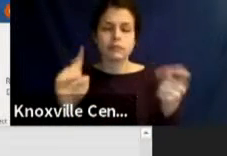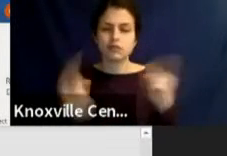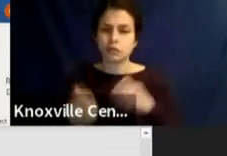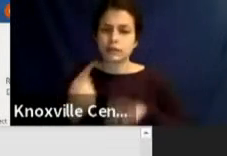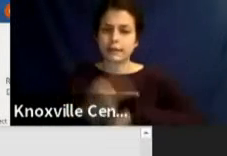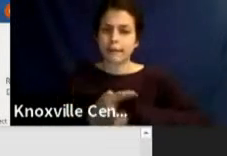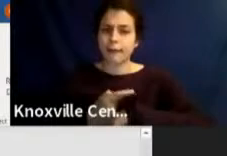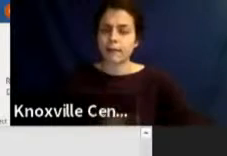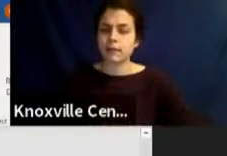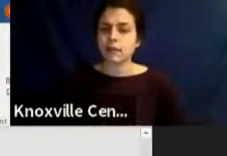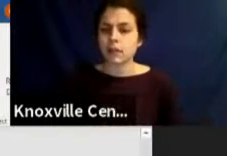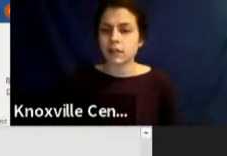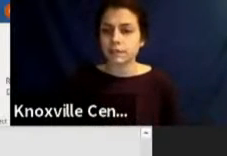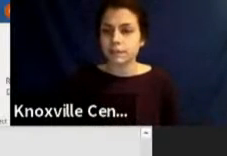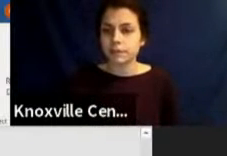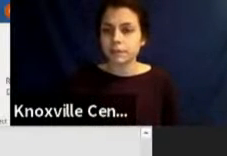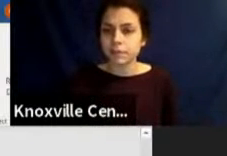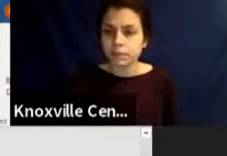Because we're